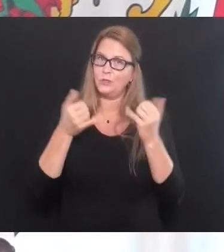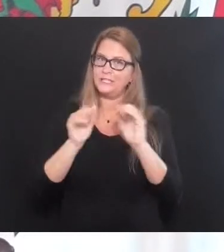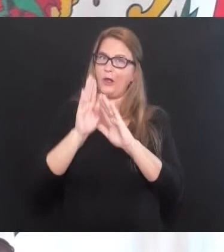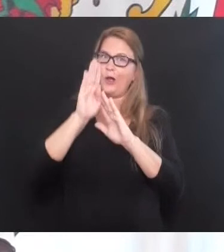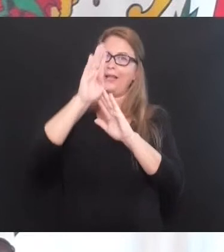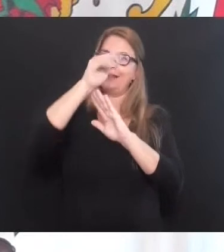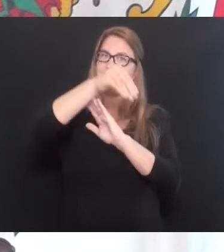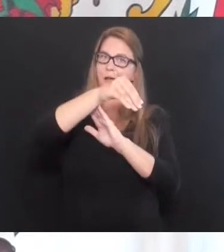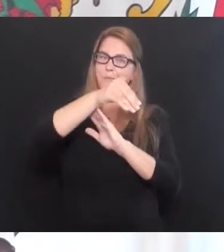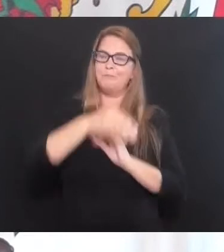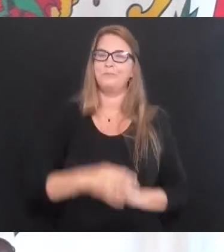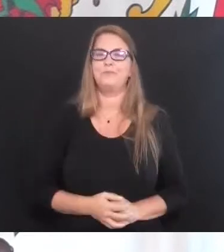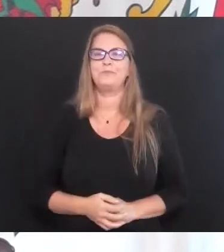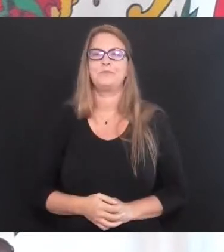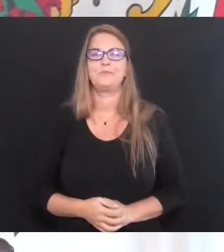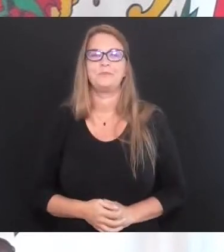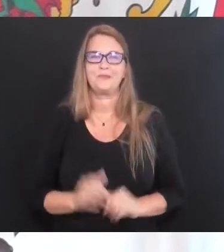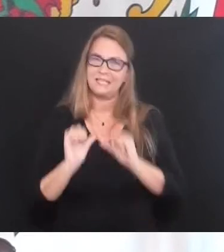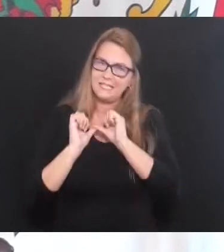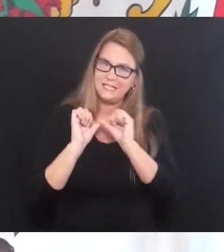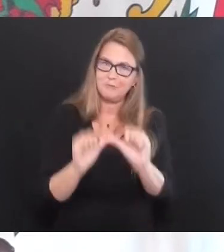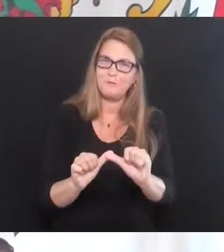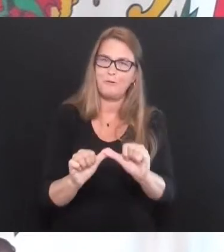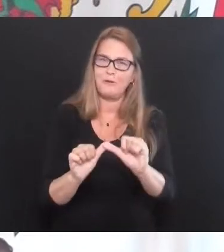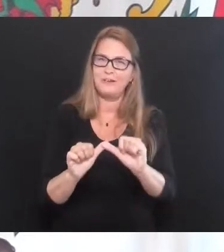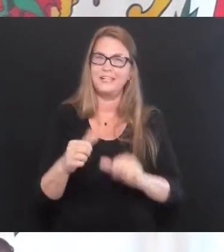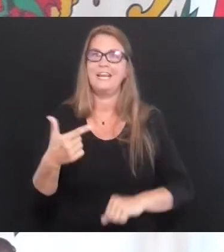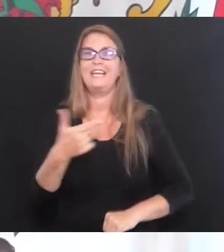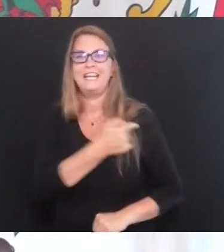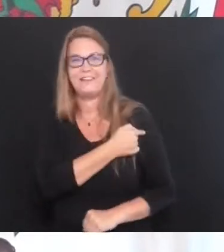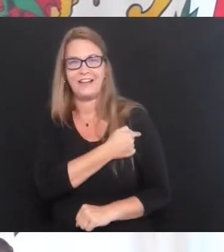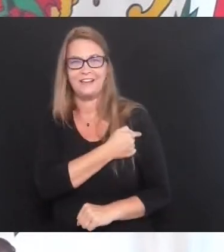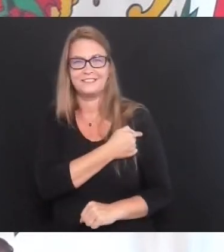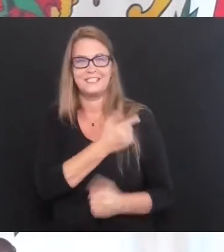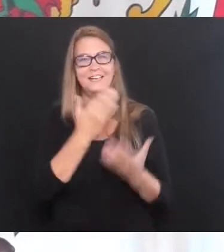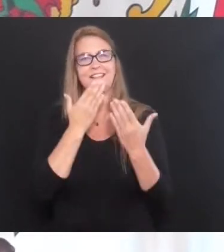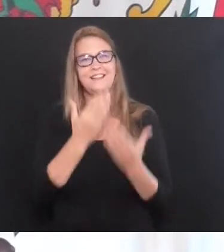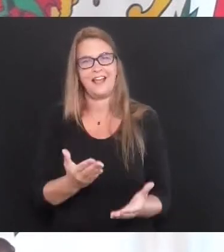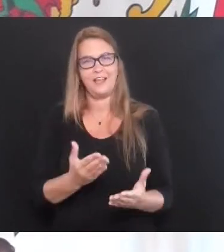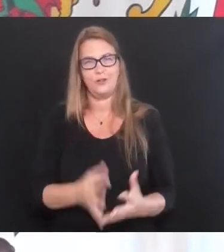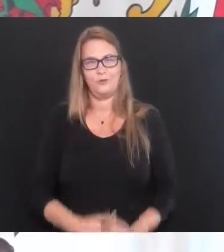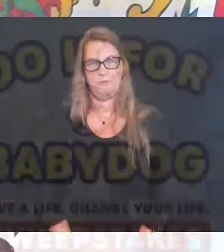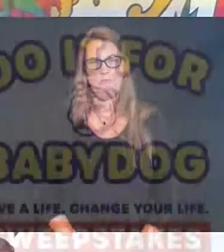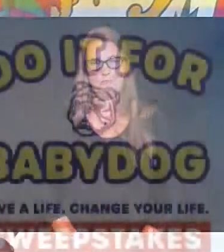still got a ways to go. Hang tough, West Virginia. Get vaccinated. Thank you.